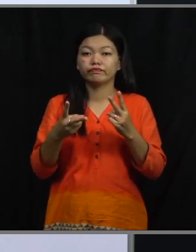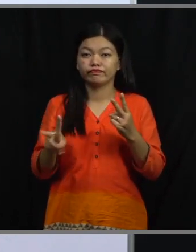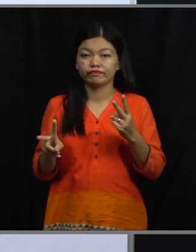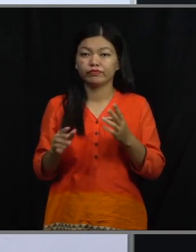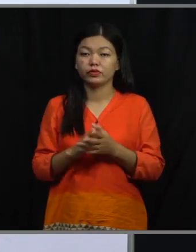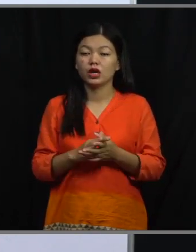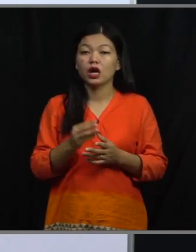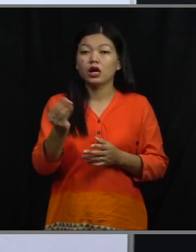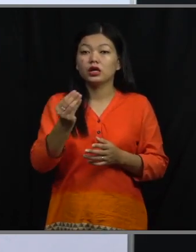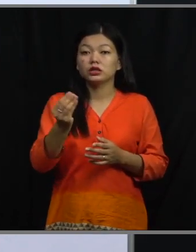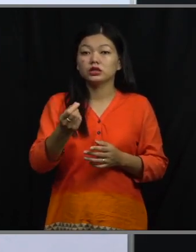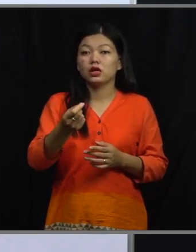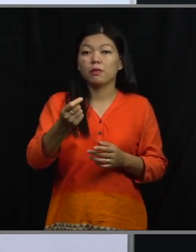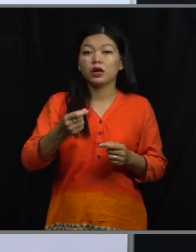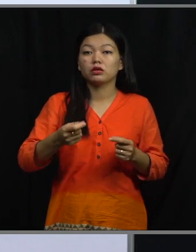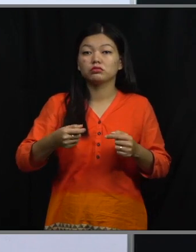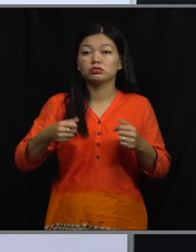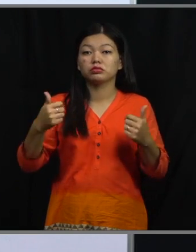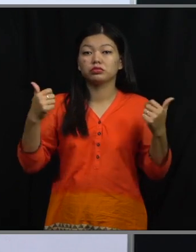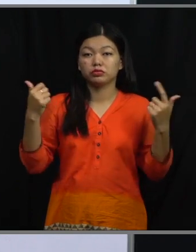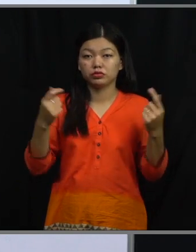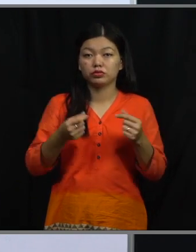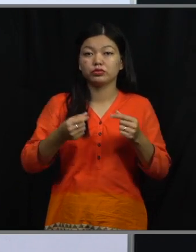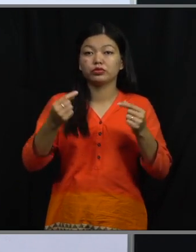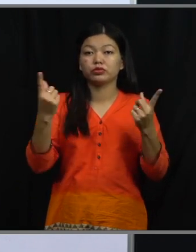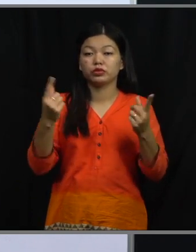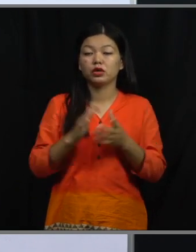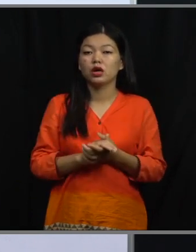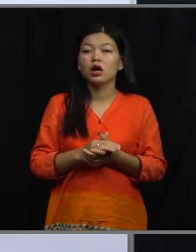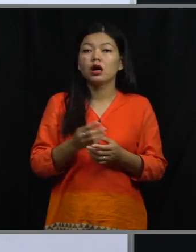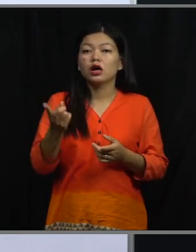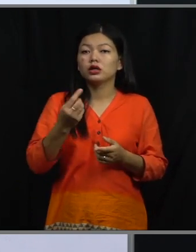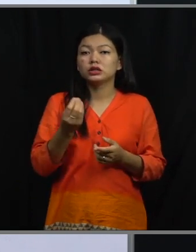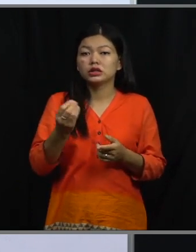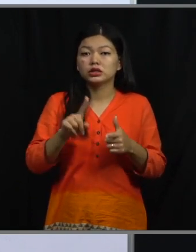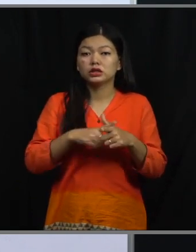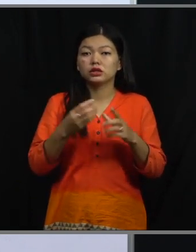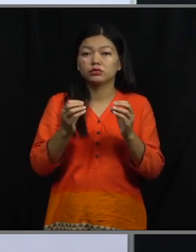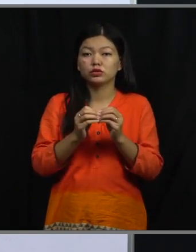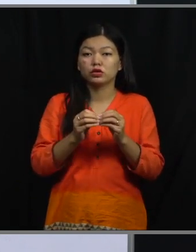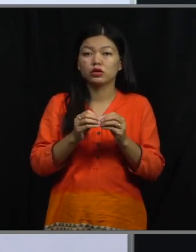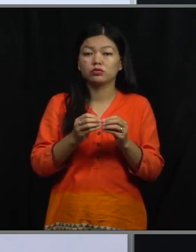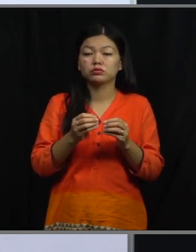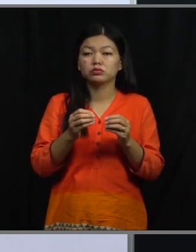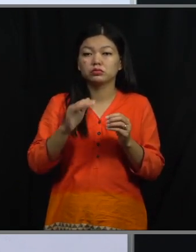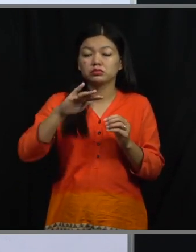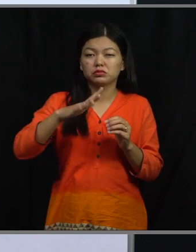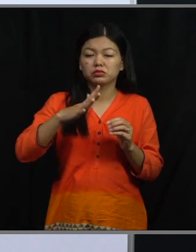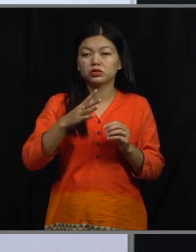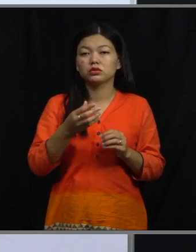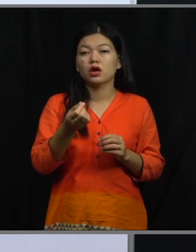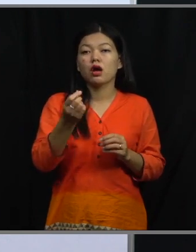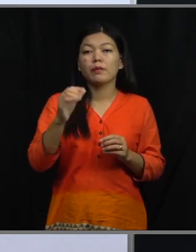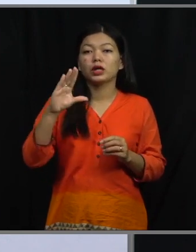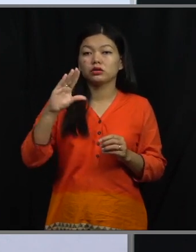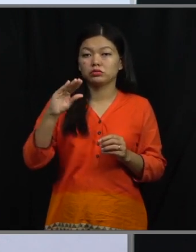differently. Some may get high, you know, salary, some may get less income, and in that way they have to contribute. And in this manner, some